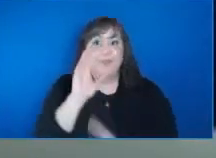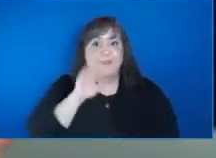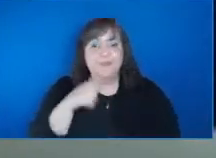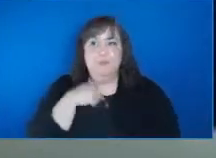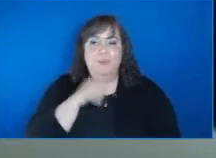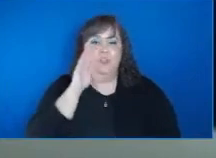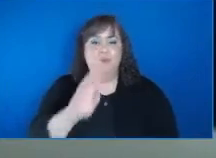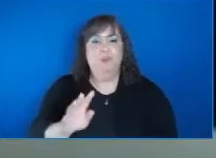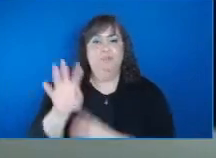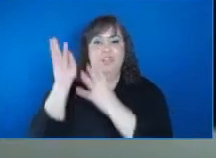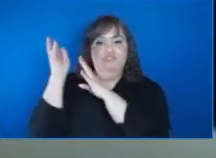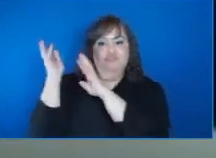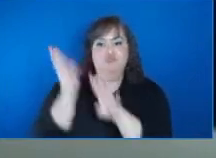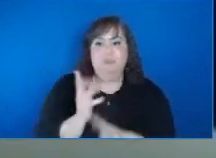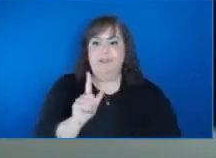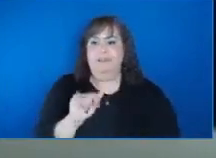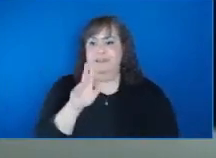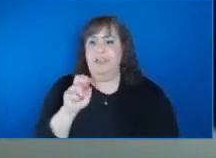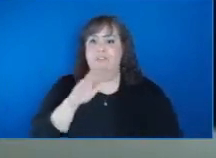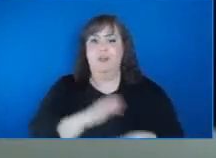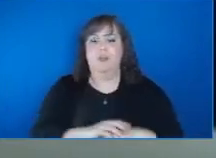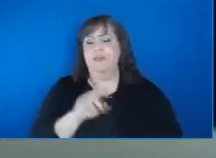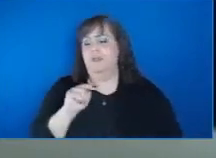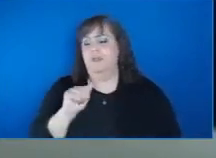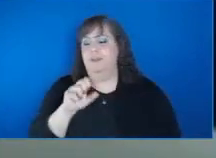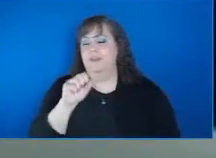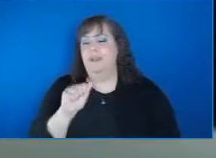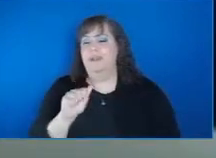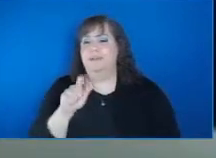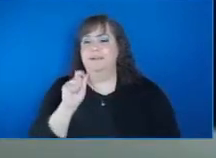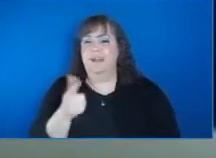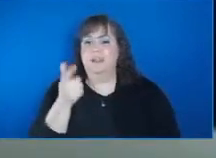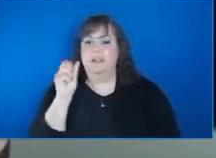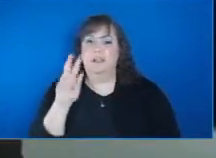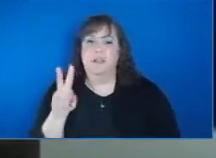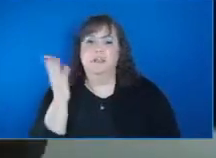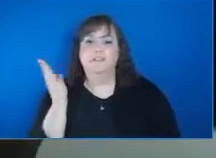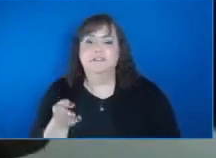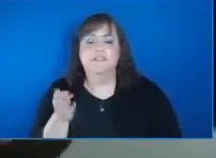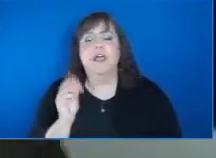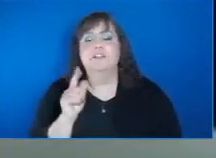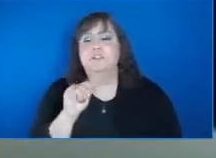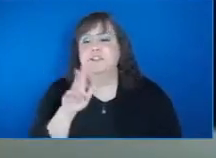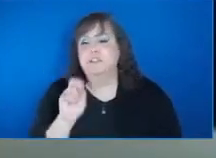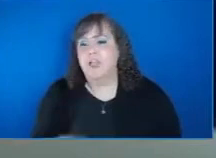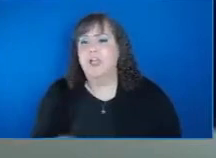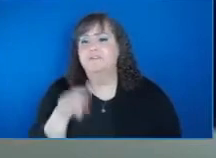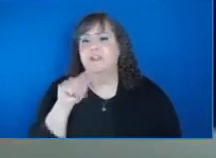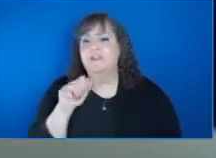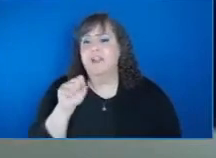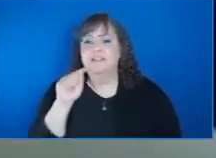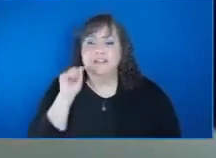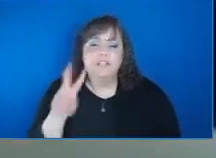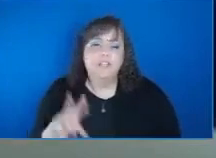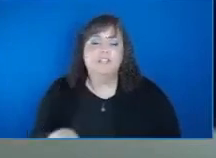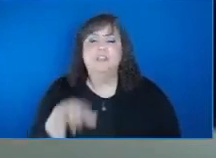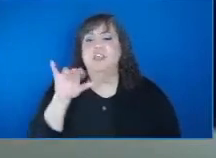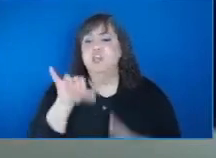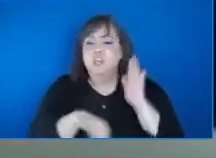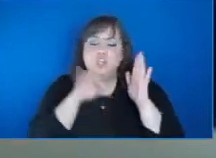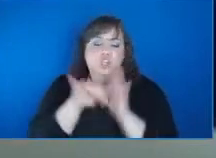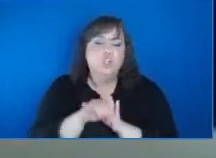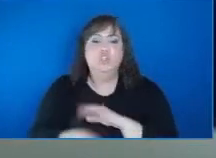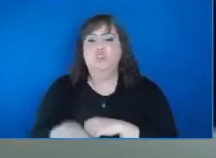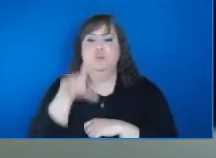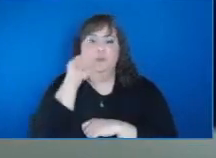on nasa.gov/live, NASA television, the NASA app, YouTube, Facebook, Twitch, Daily Motion, Twitter, wherever you get your